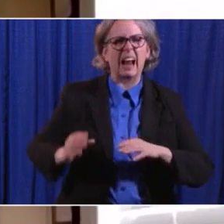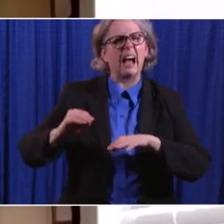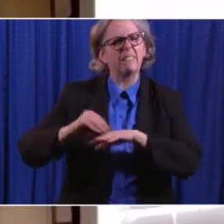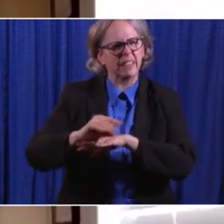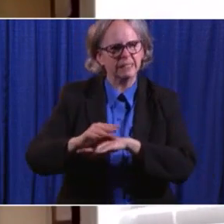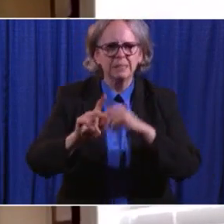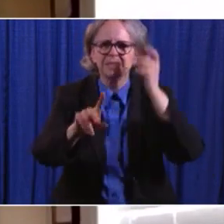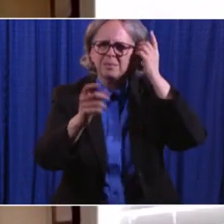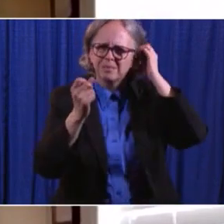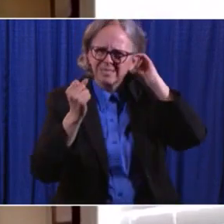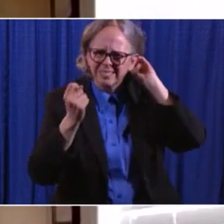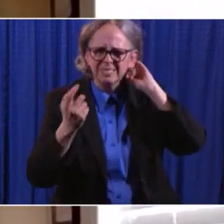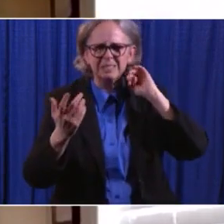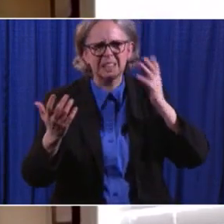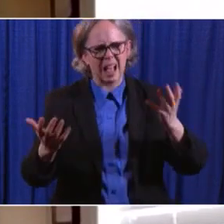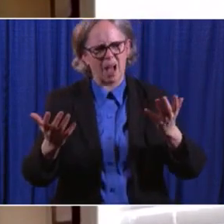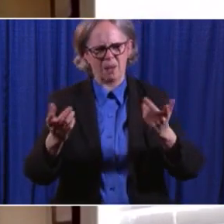would